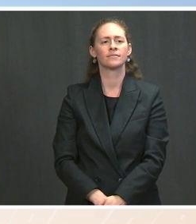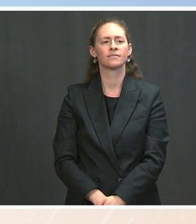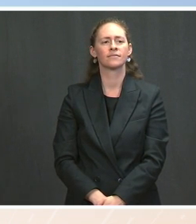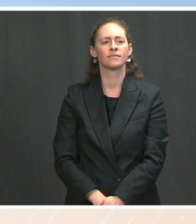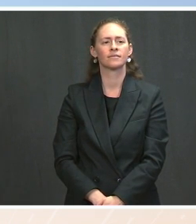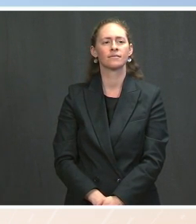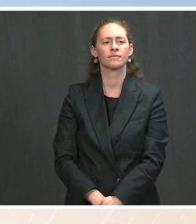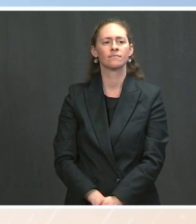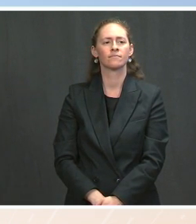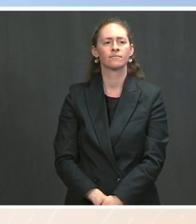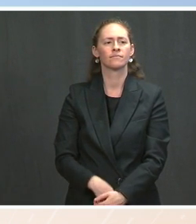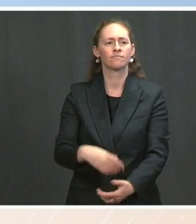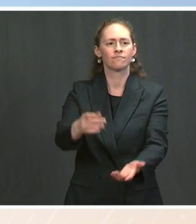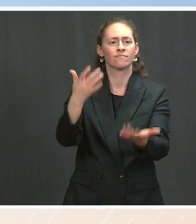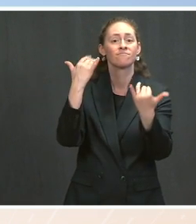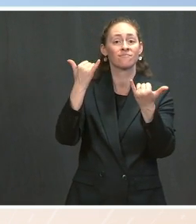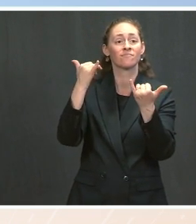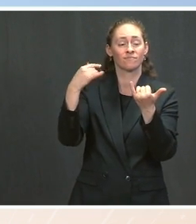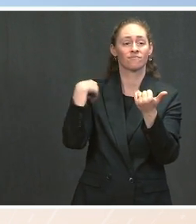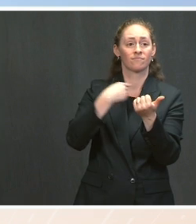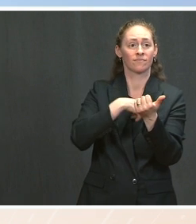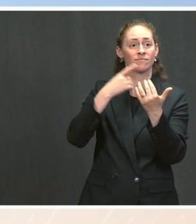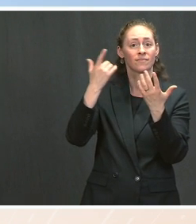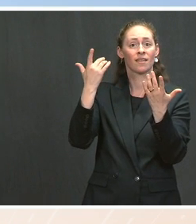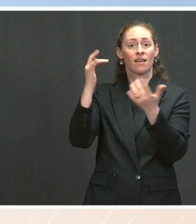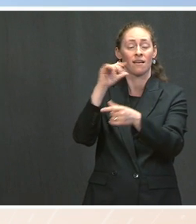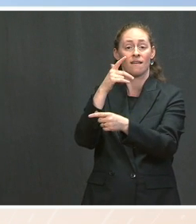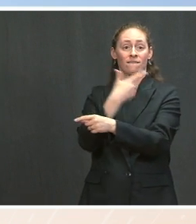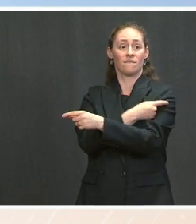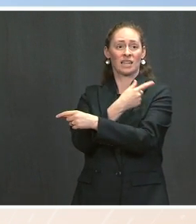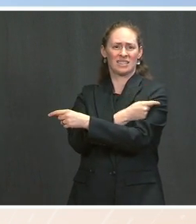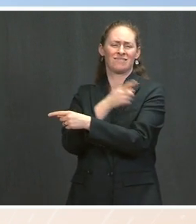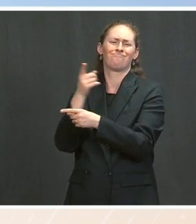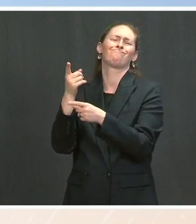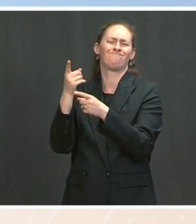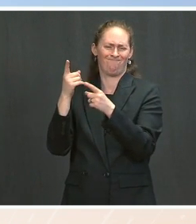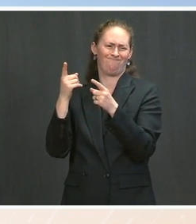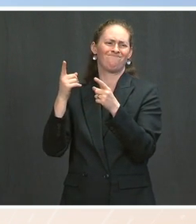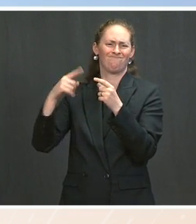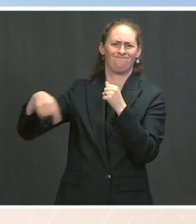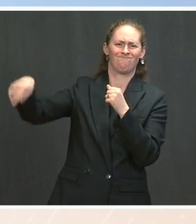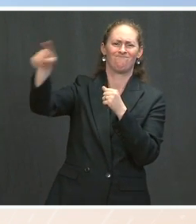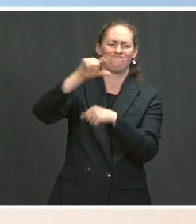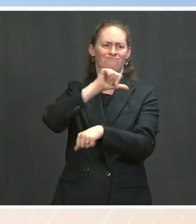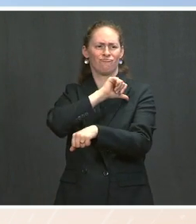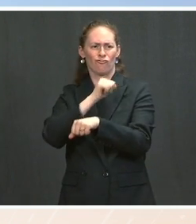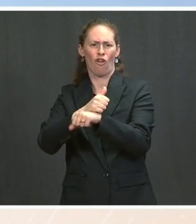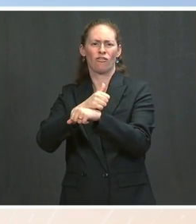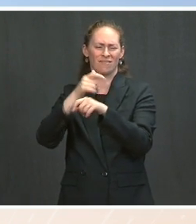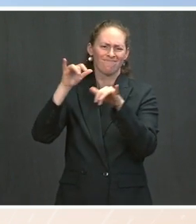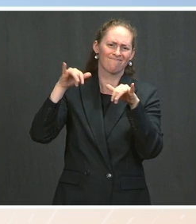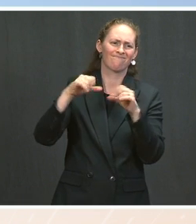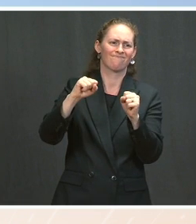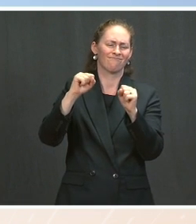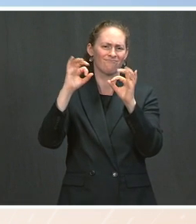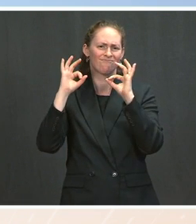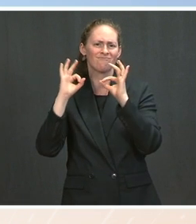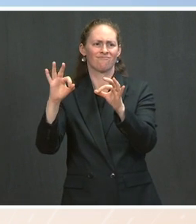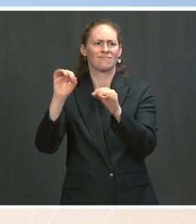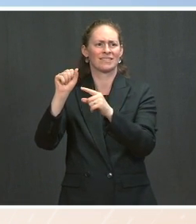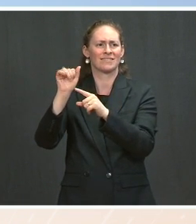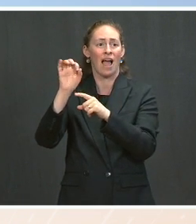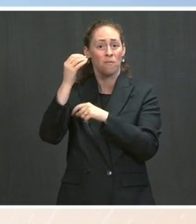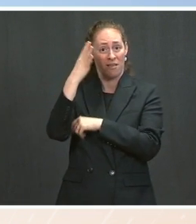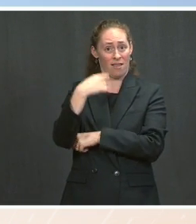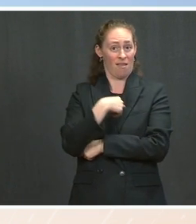in the world, and our health and medical experts are confident in that. But we also know, I'm a parent, many of us are parents. Parents